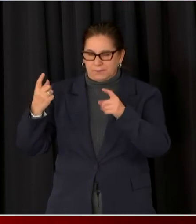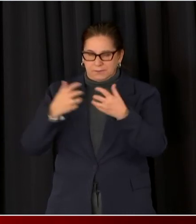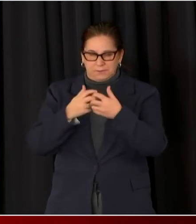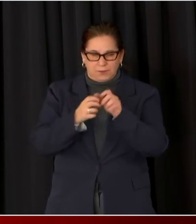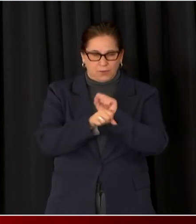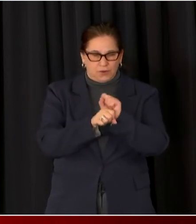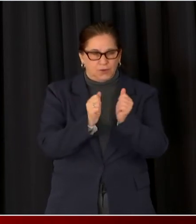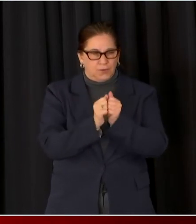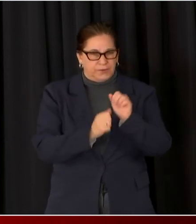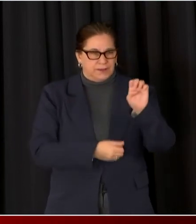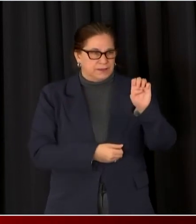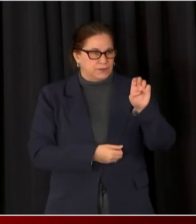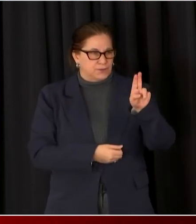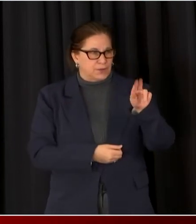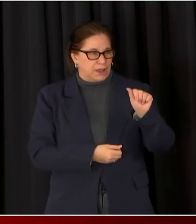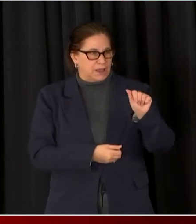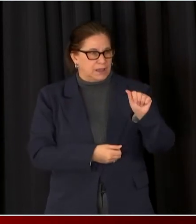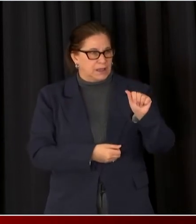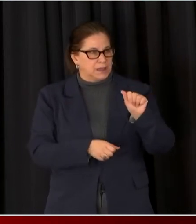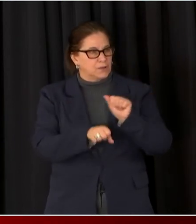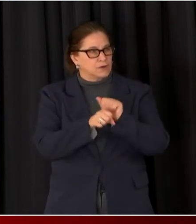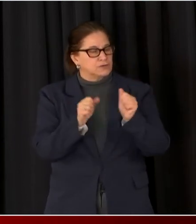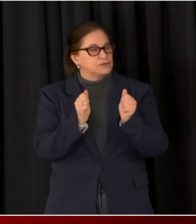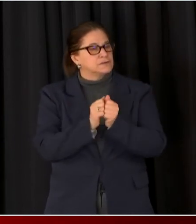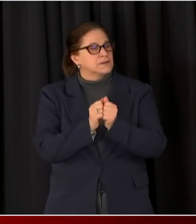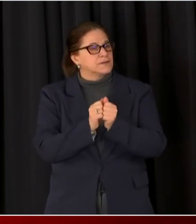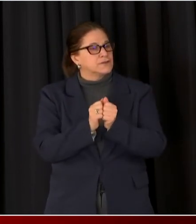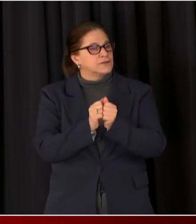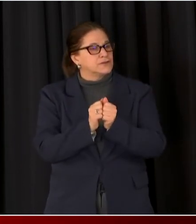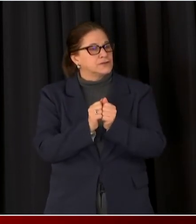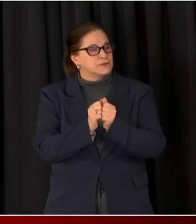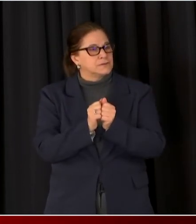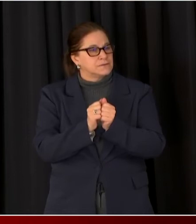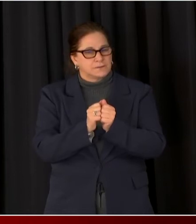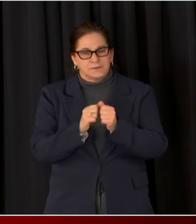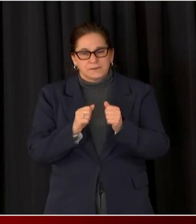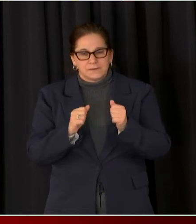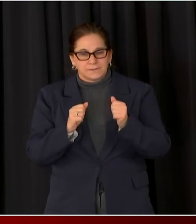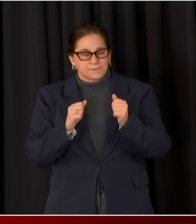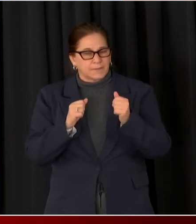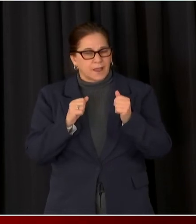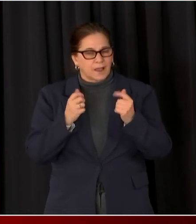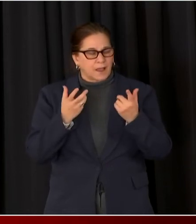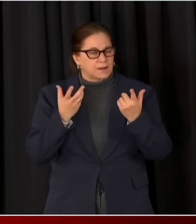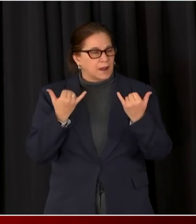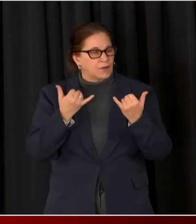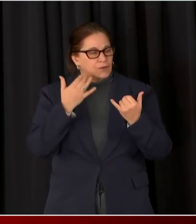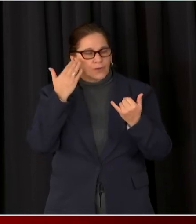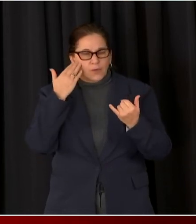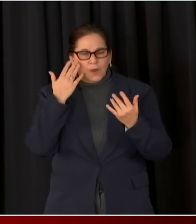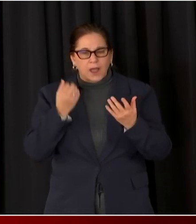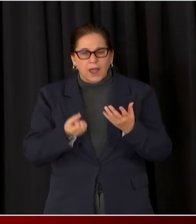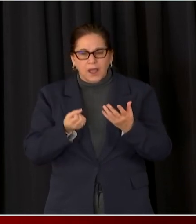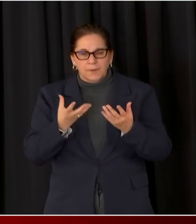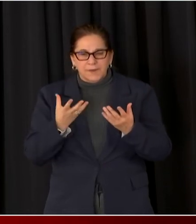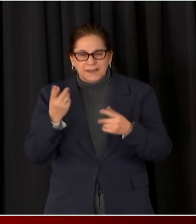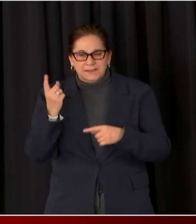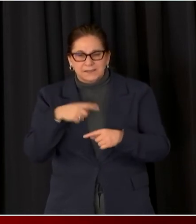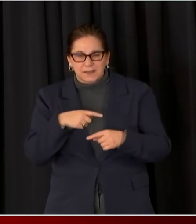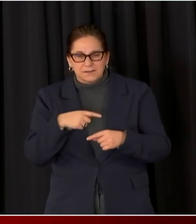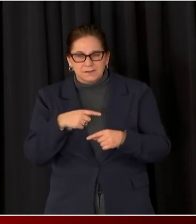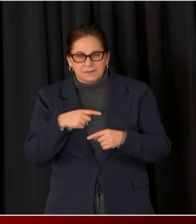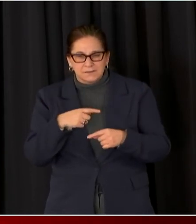any complications or how complex the administration of the vaccine is. All of us would want a healthcare provider